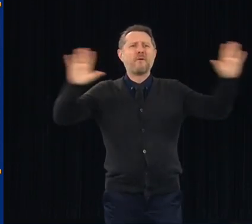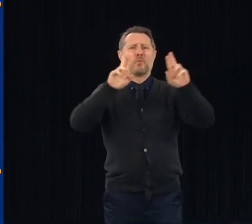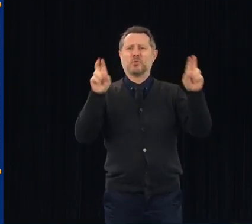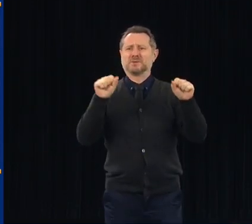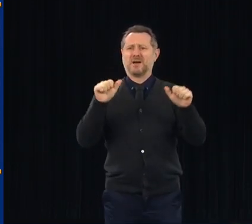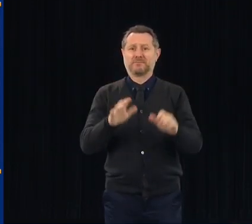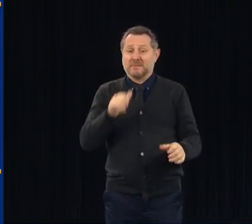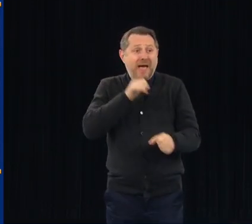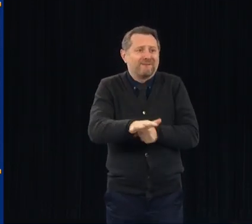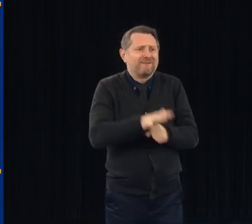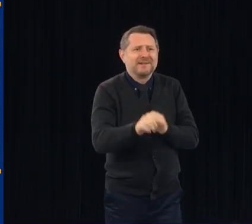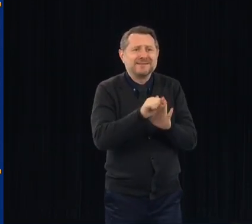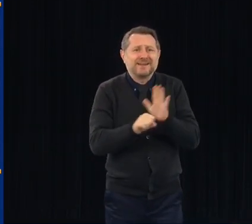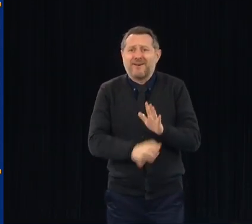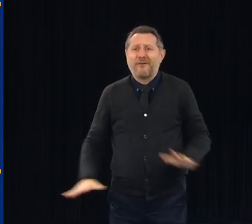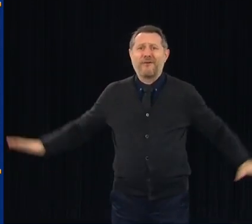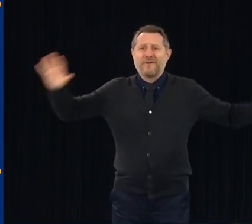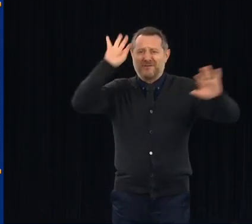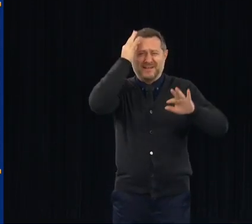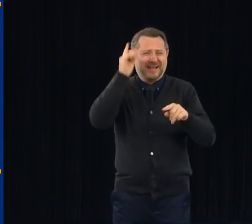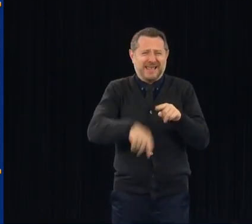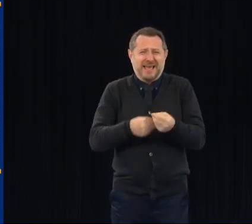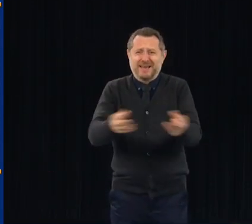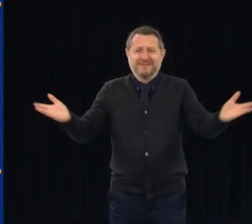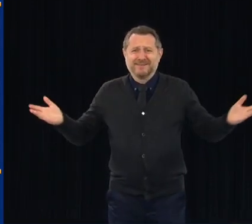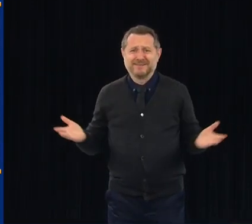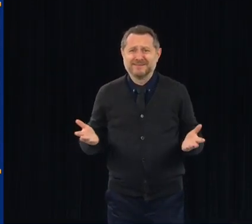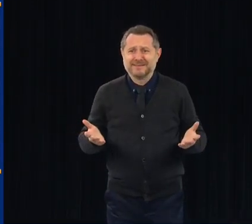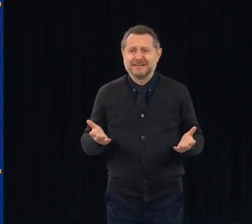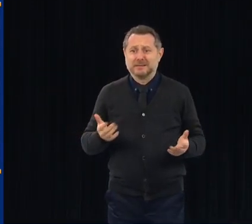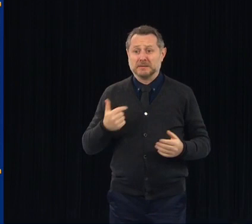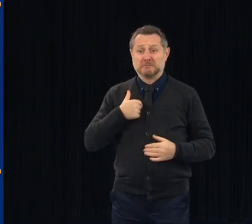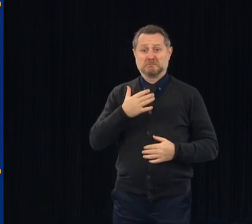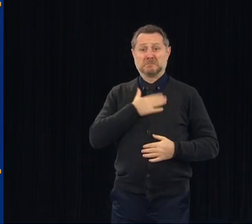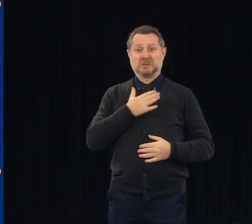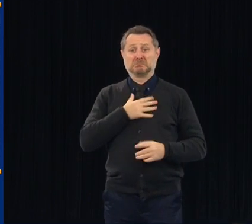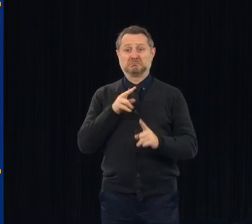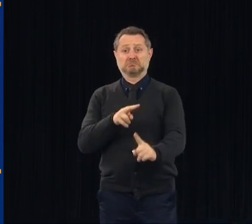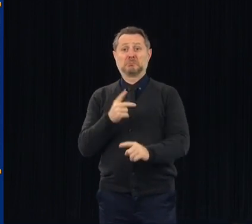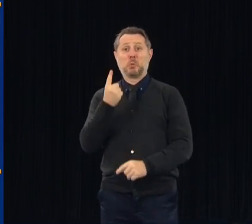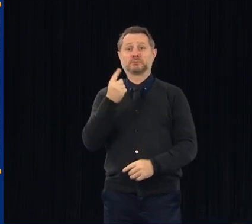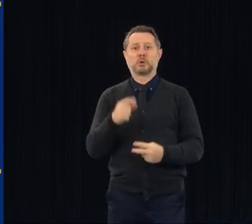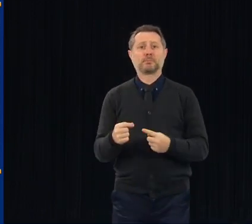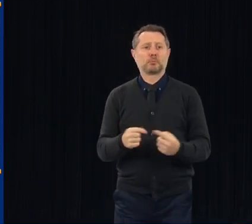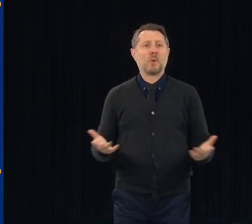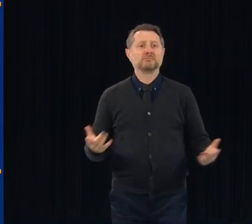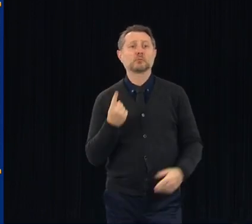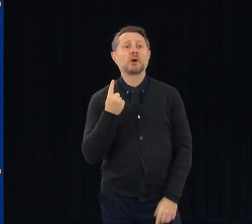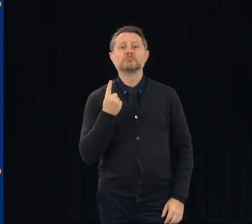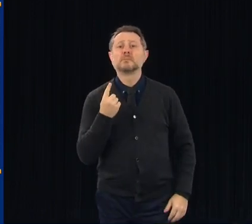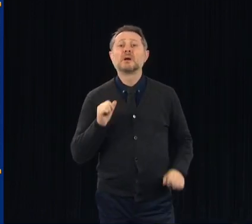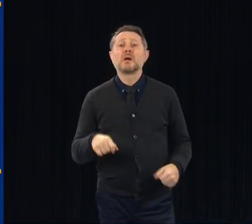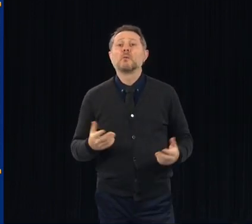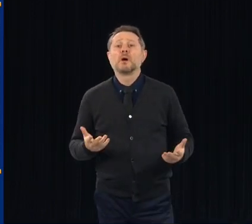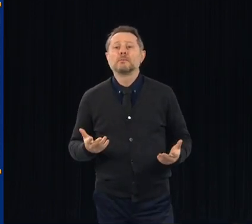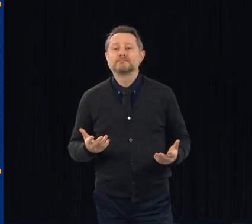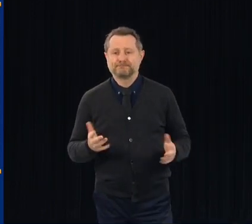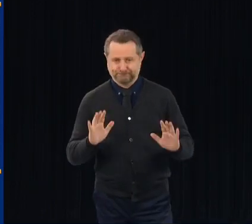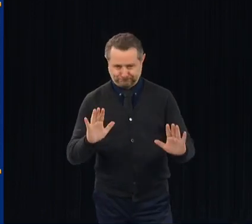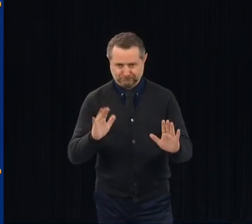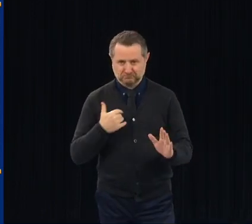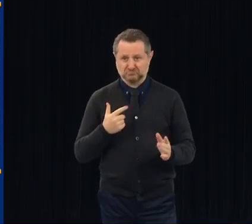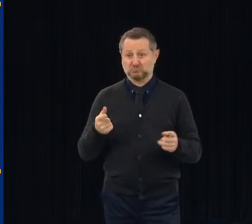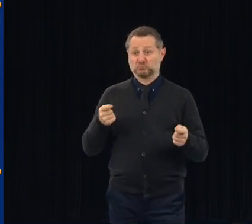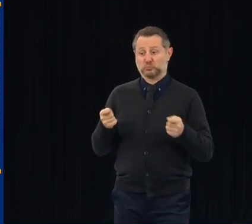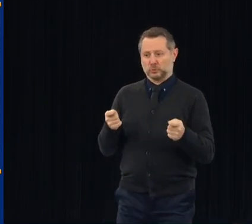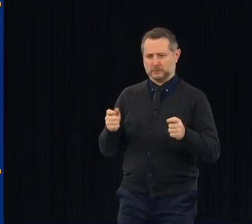It's not an option. The only option I see is there's a national deployment. Everybody